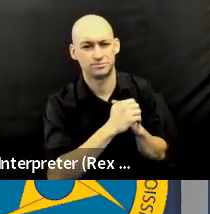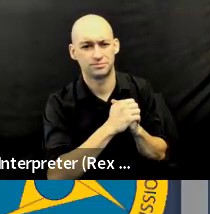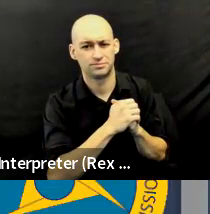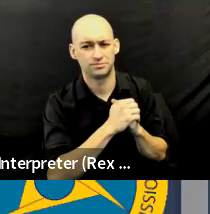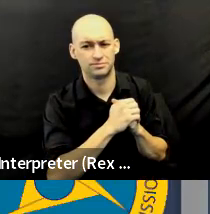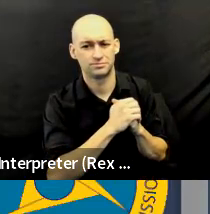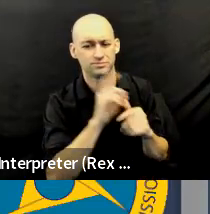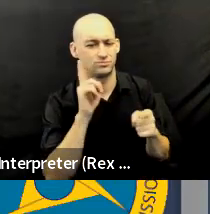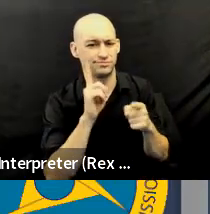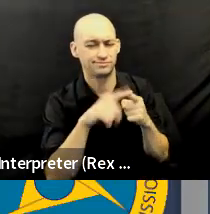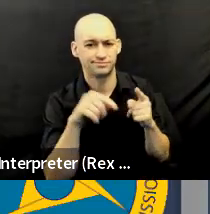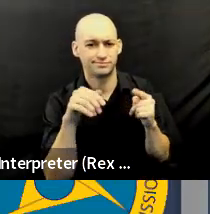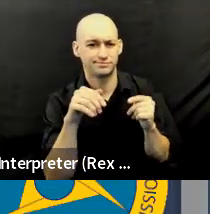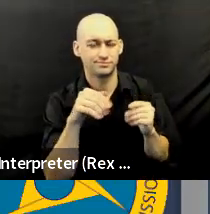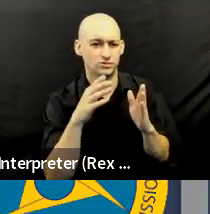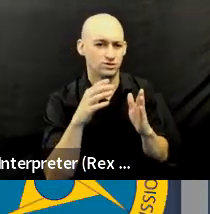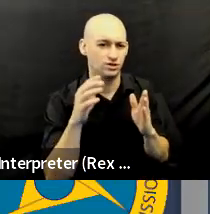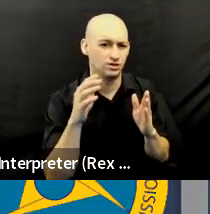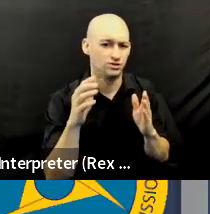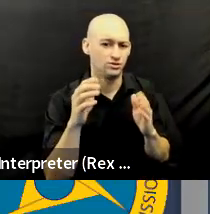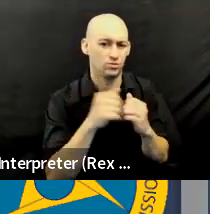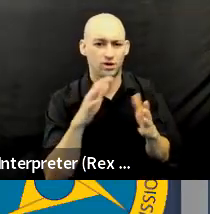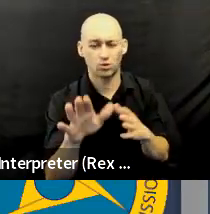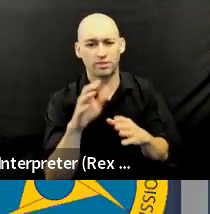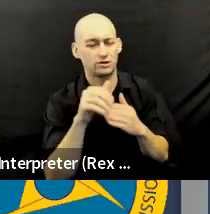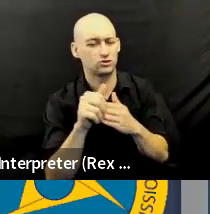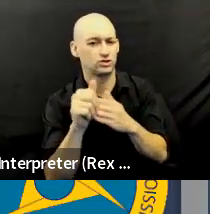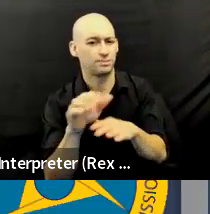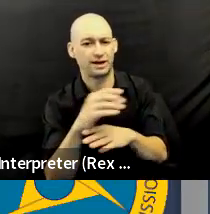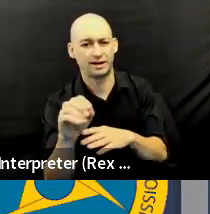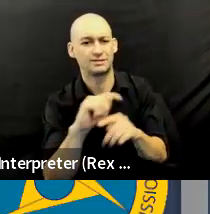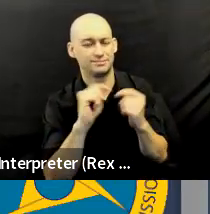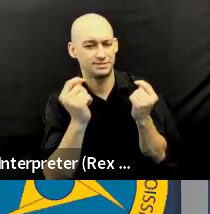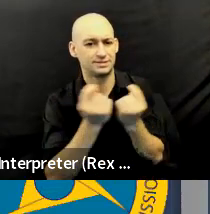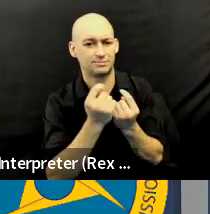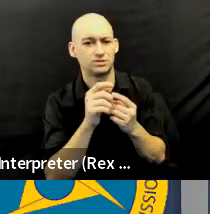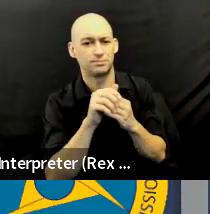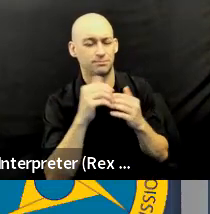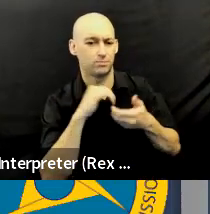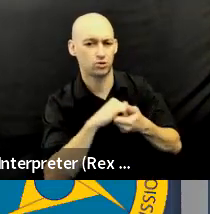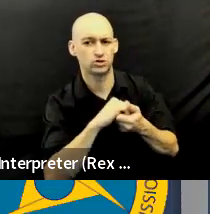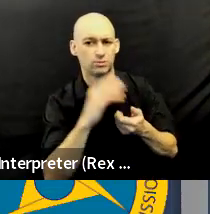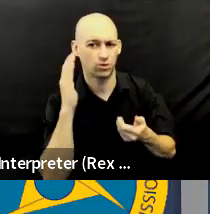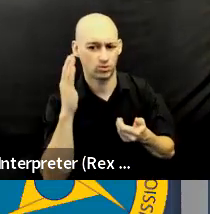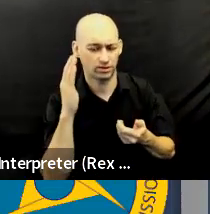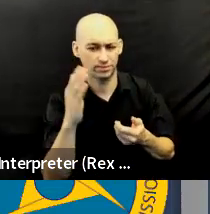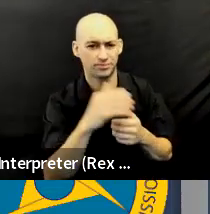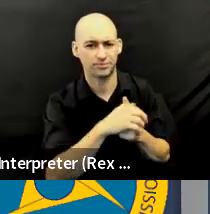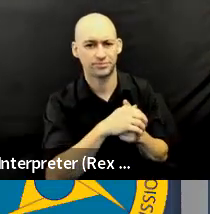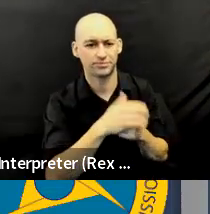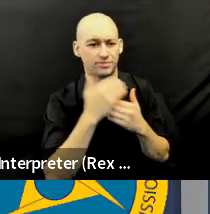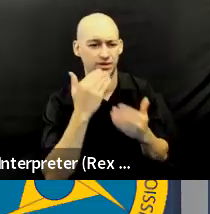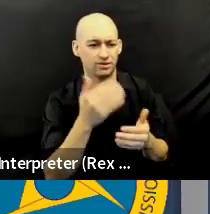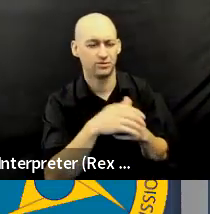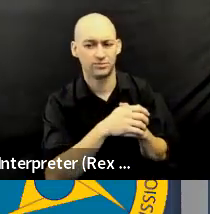We can address it, and with your leadership and your team's partnership, we will. And I just want to thank you again.